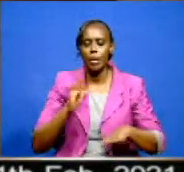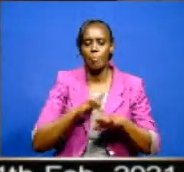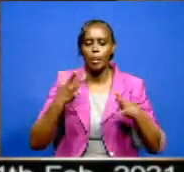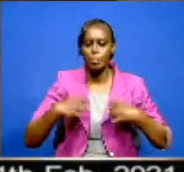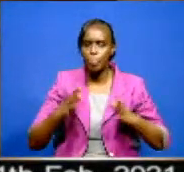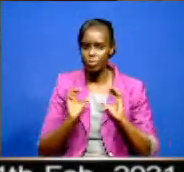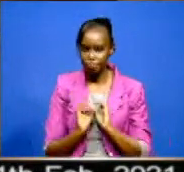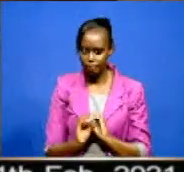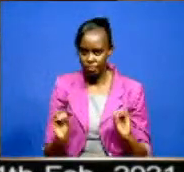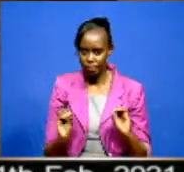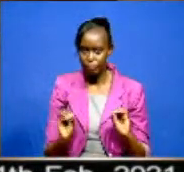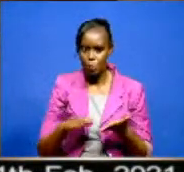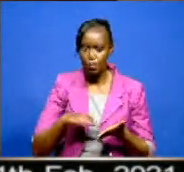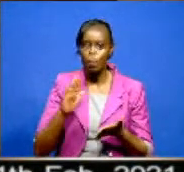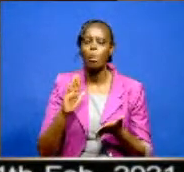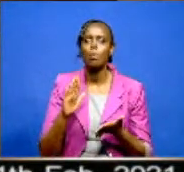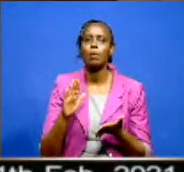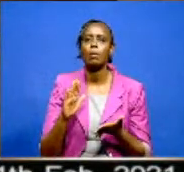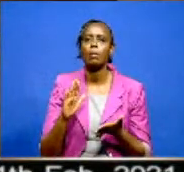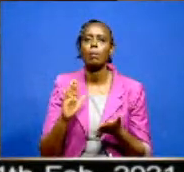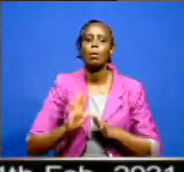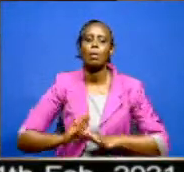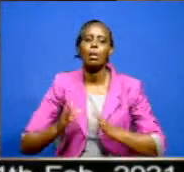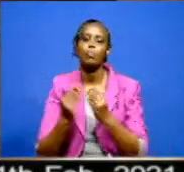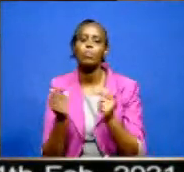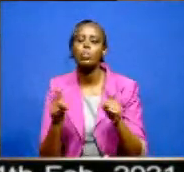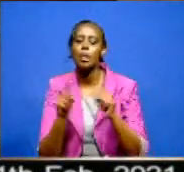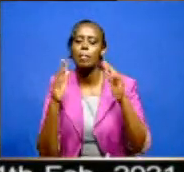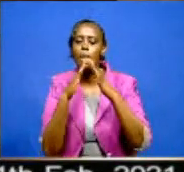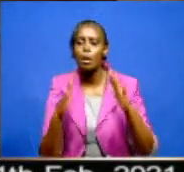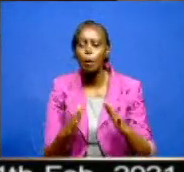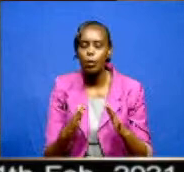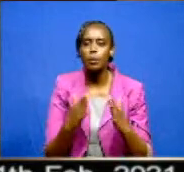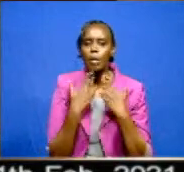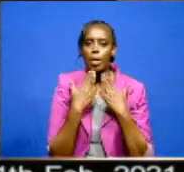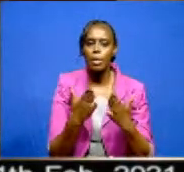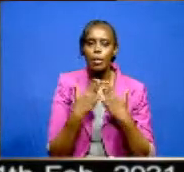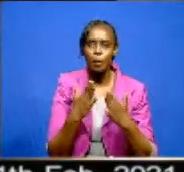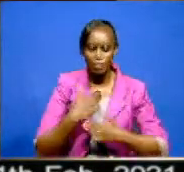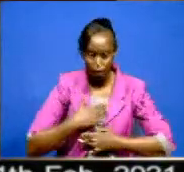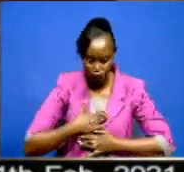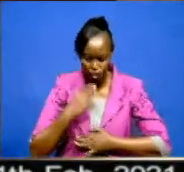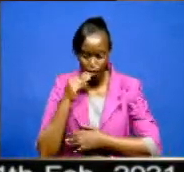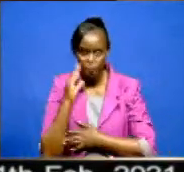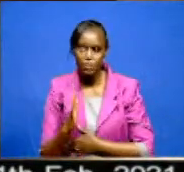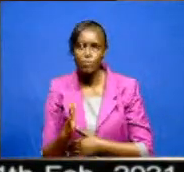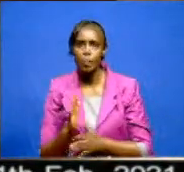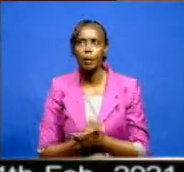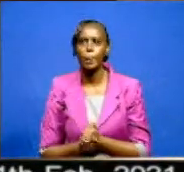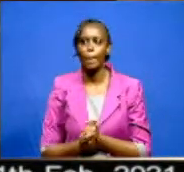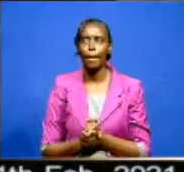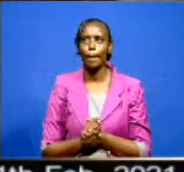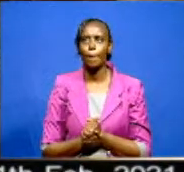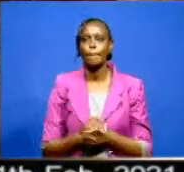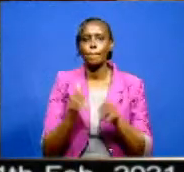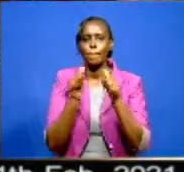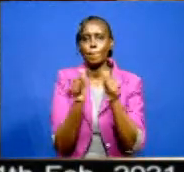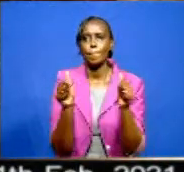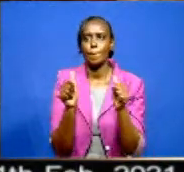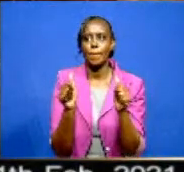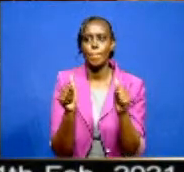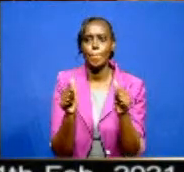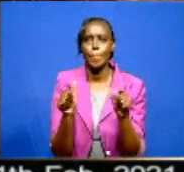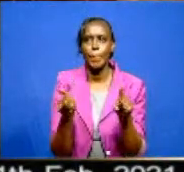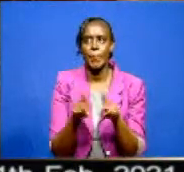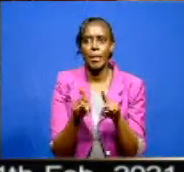people further, and we give solutions as a house. I really thank you, Madam Speaker. Very well. It is true